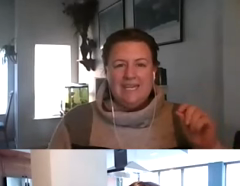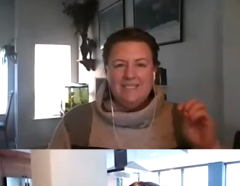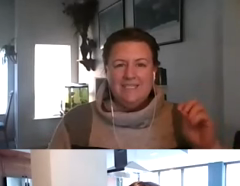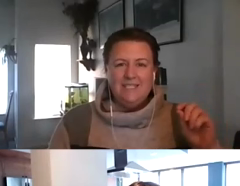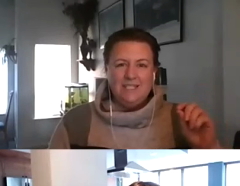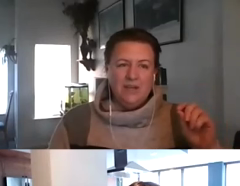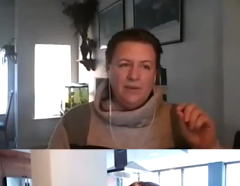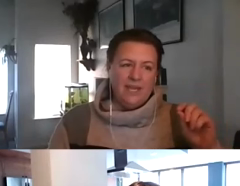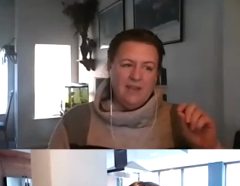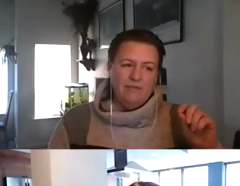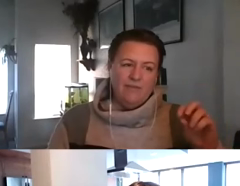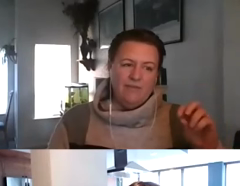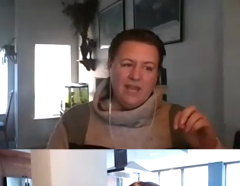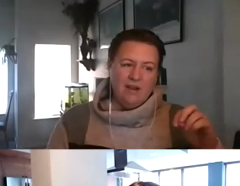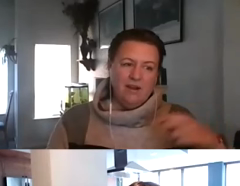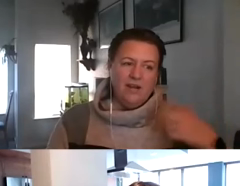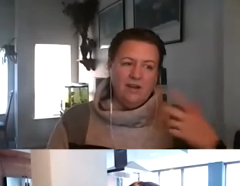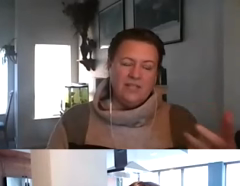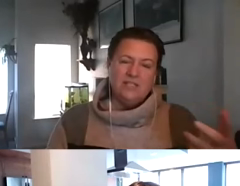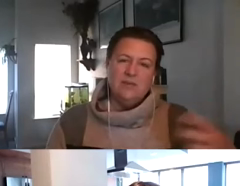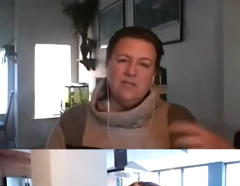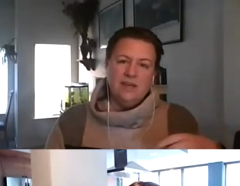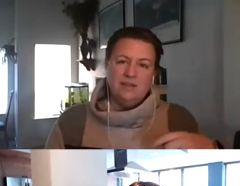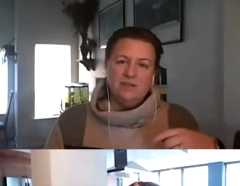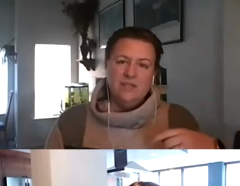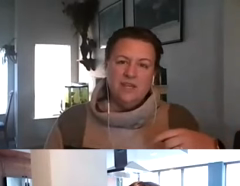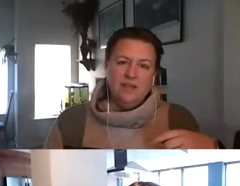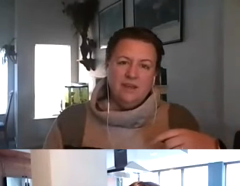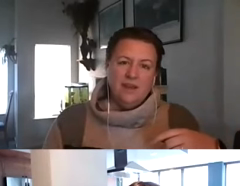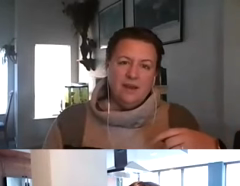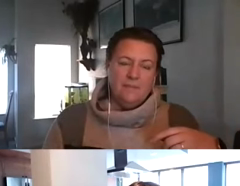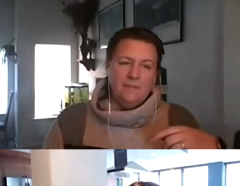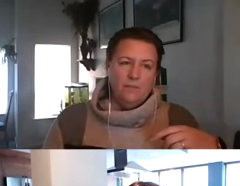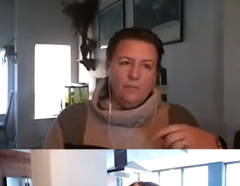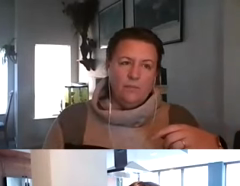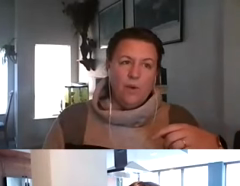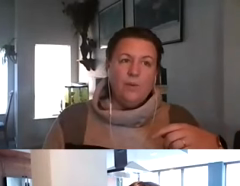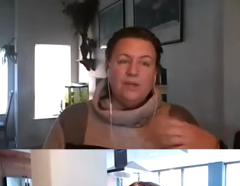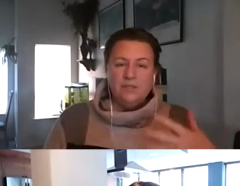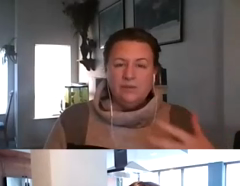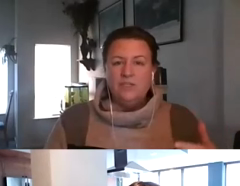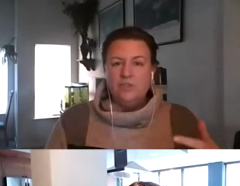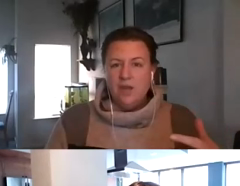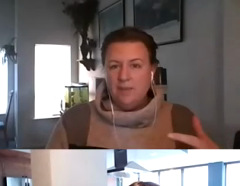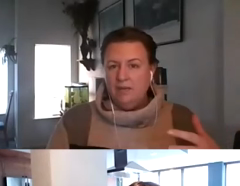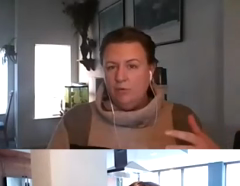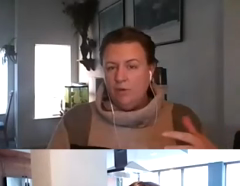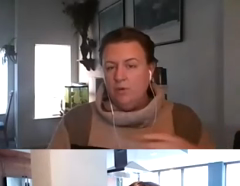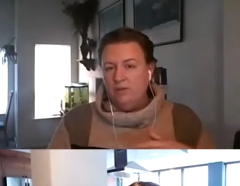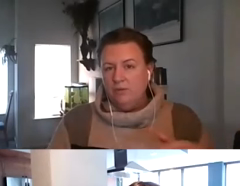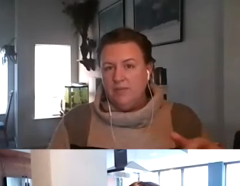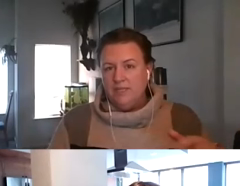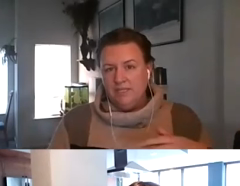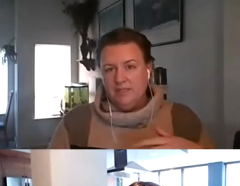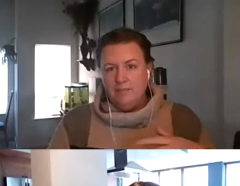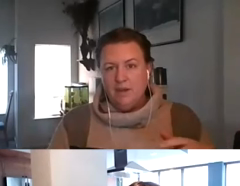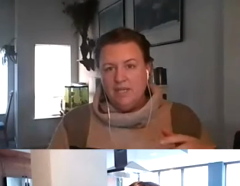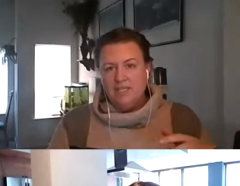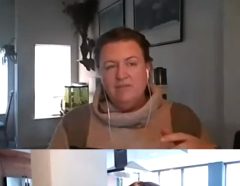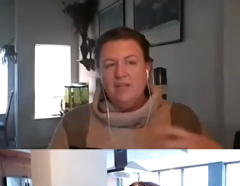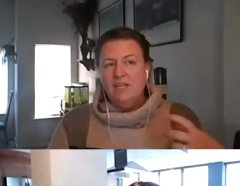are keys to knowing if in our interactions with others, what we are doing is trauma-informed or if